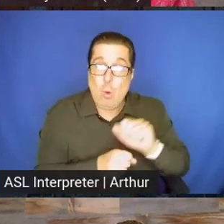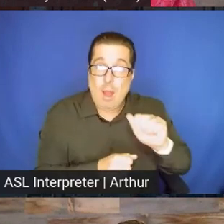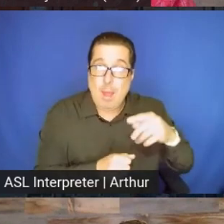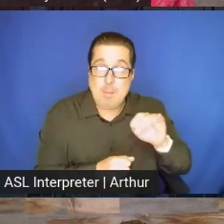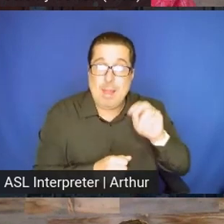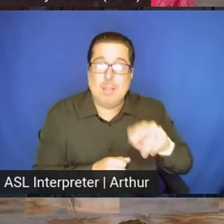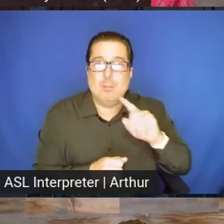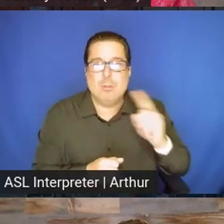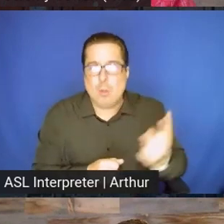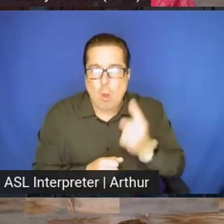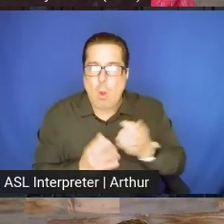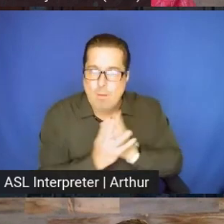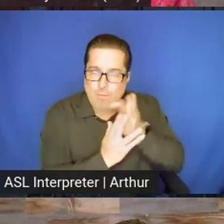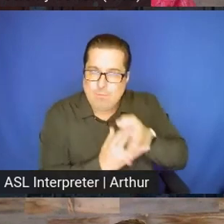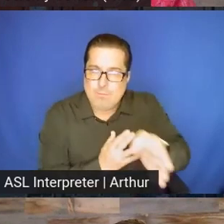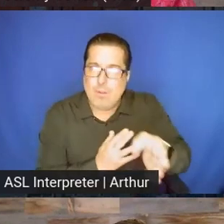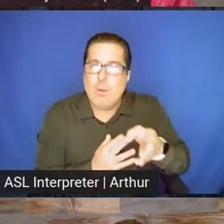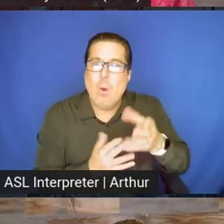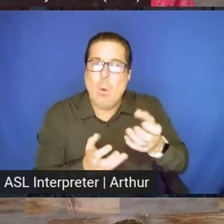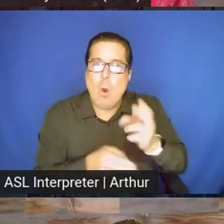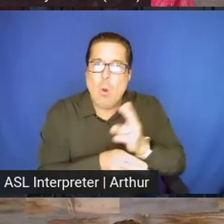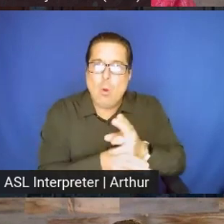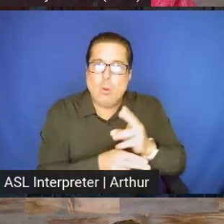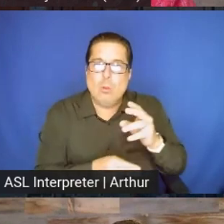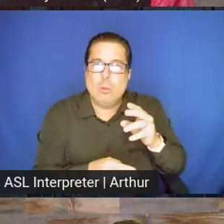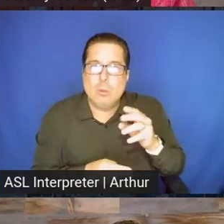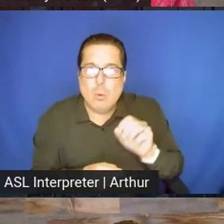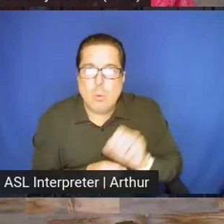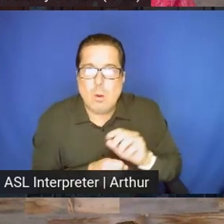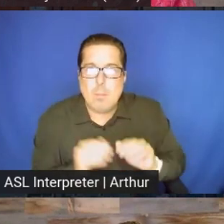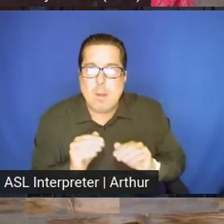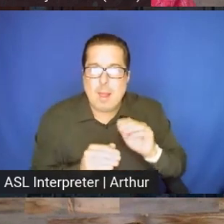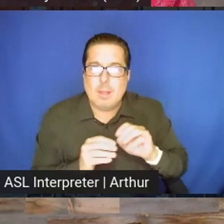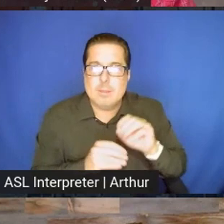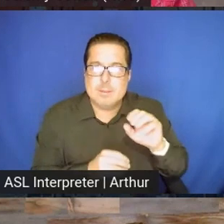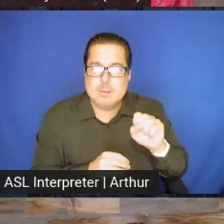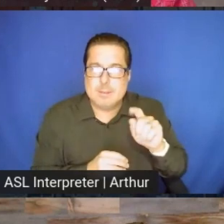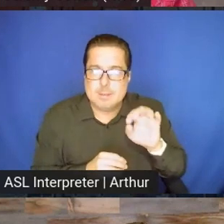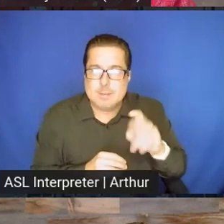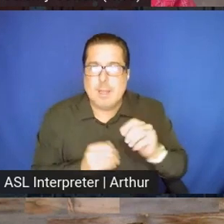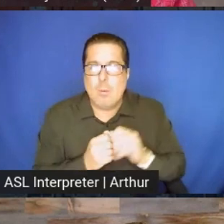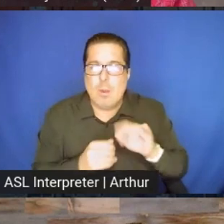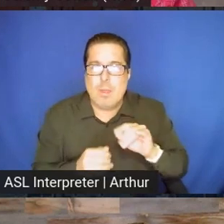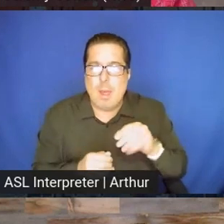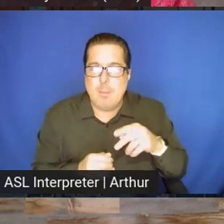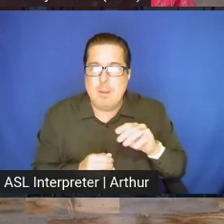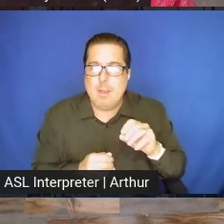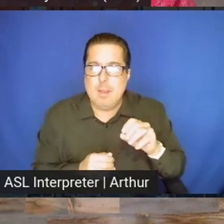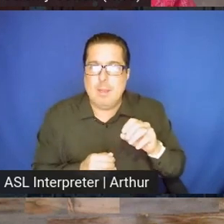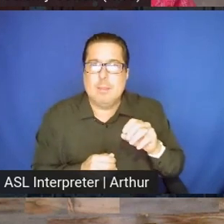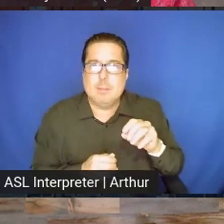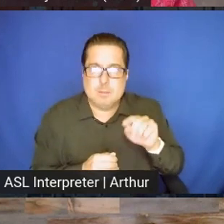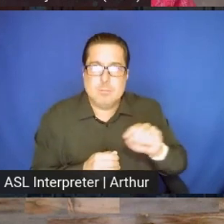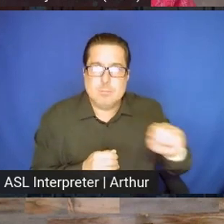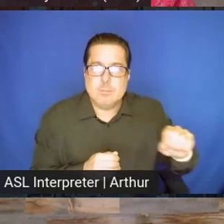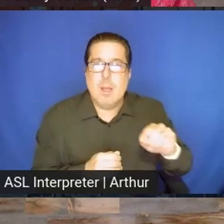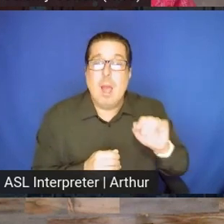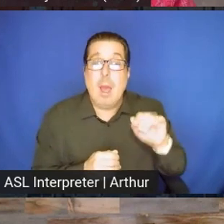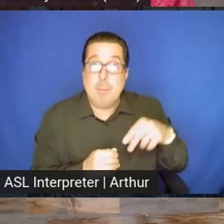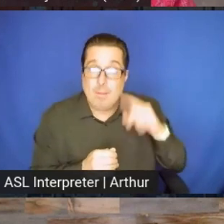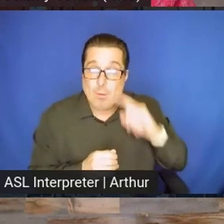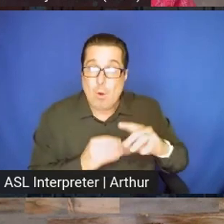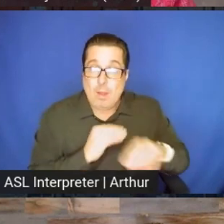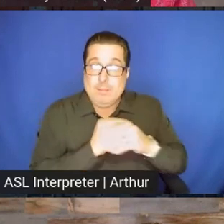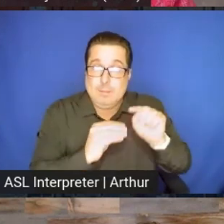always via, you would want to use the load balancer in a dual stack mode to enable both the IPs. Pod to external IPv4, that's